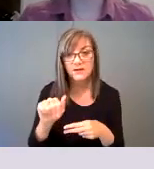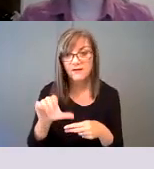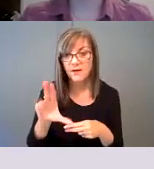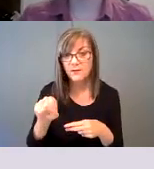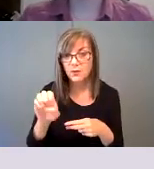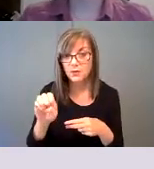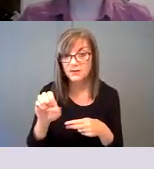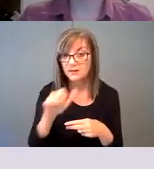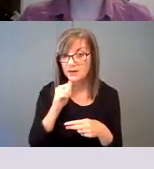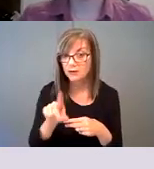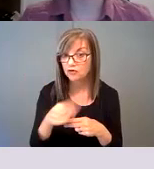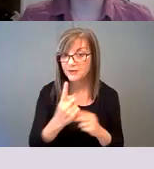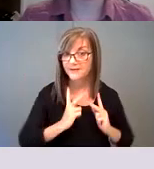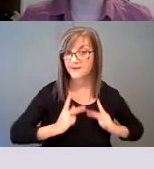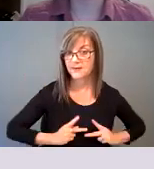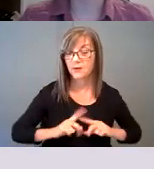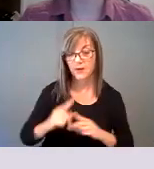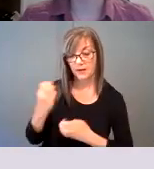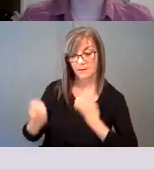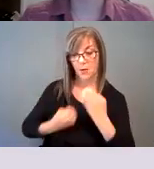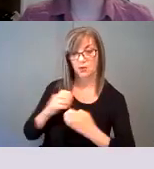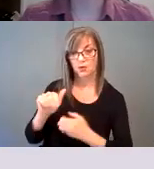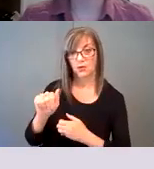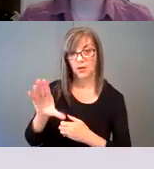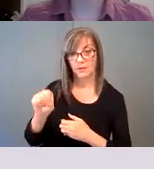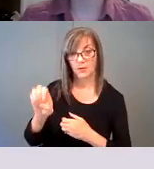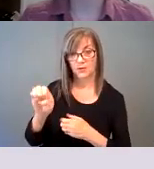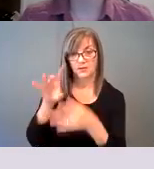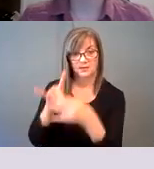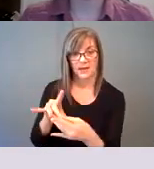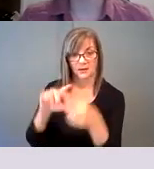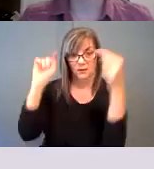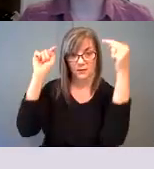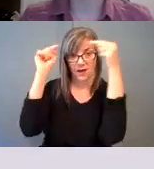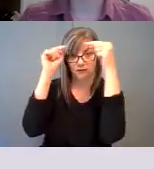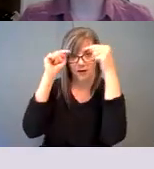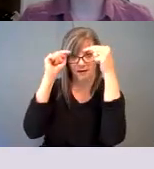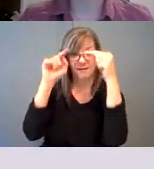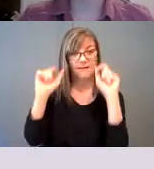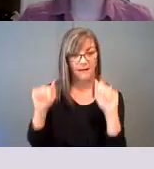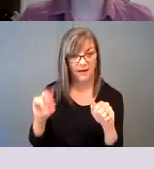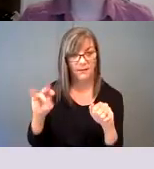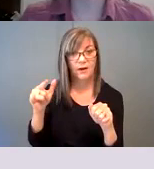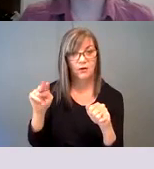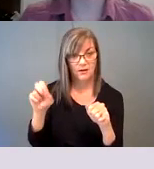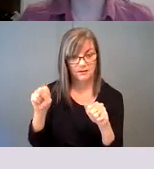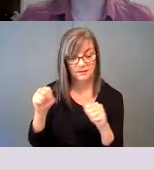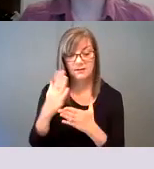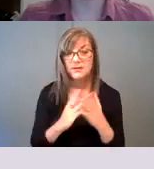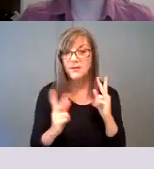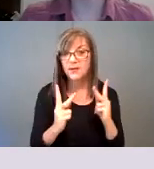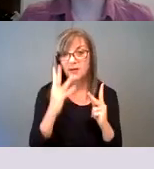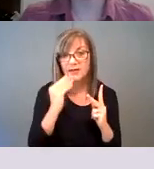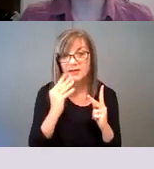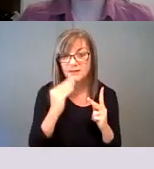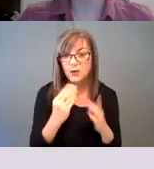like emotional abuse, there can be a connection there to migraines. That some people who experience emotional abuse or that chronic stress